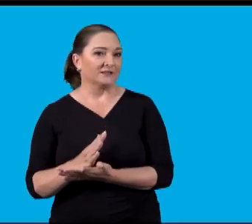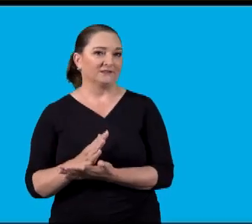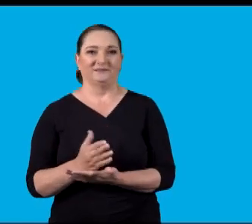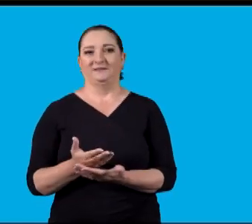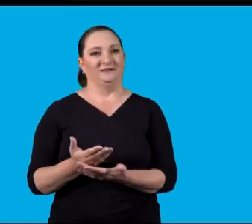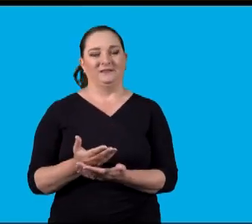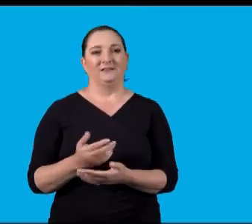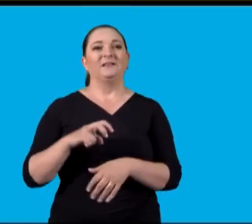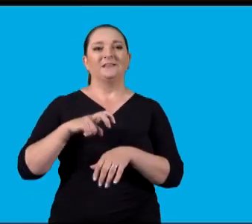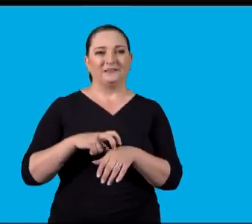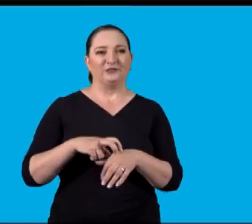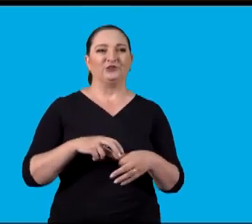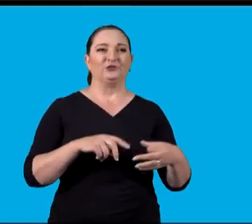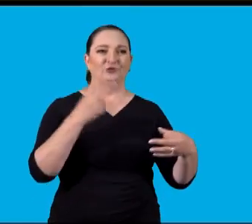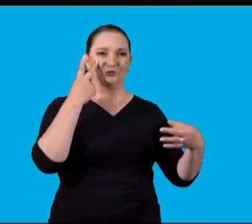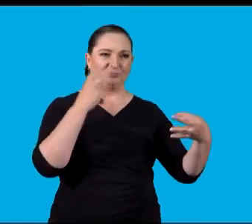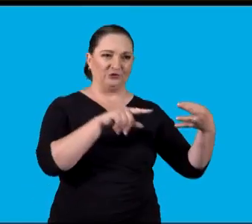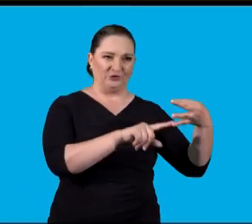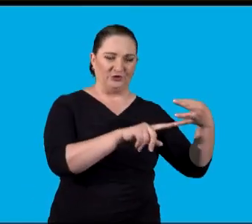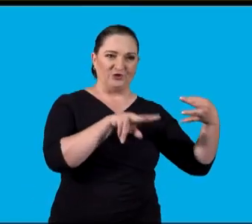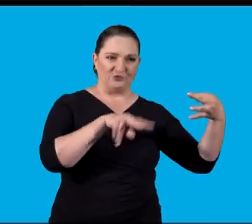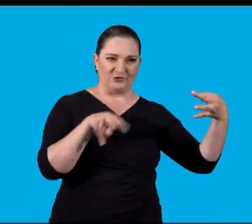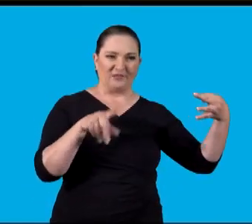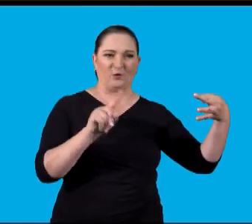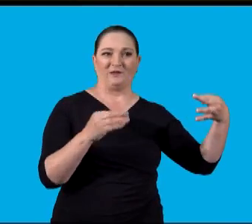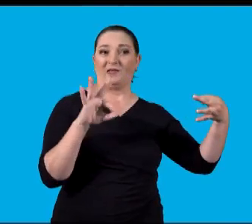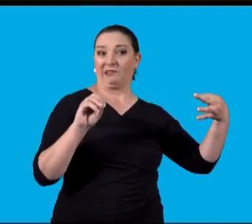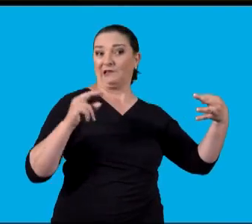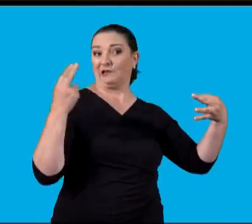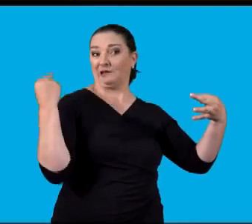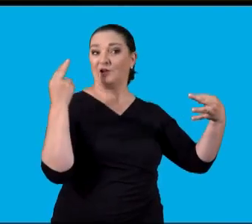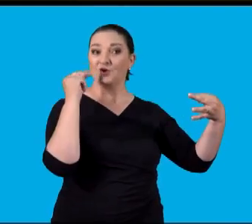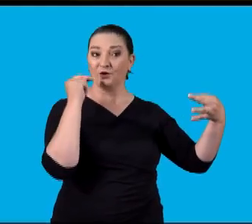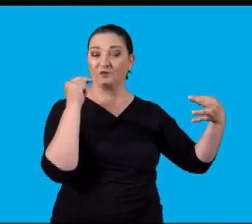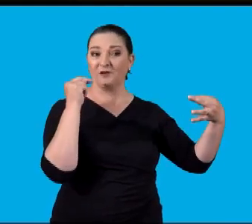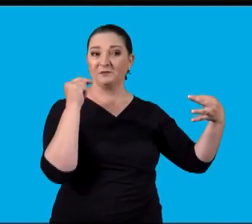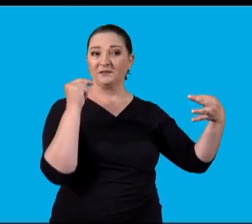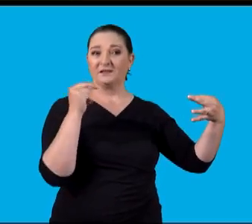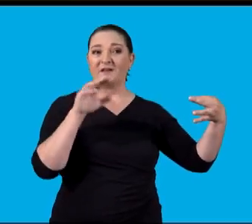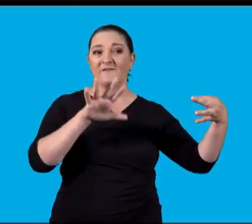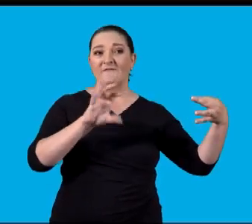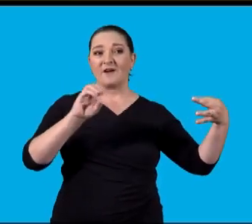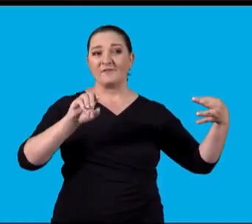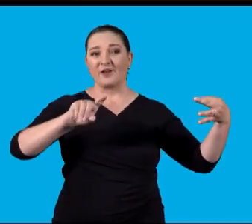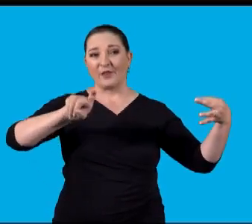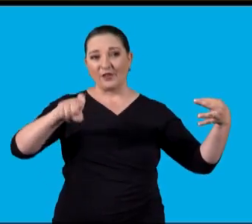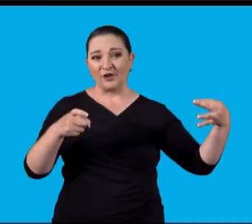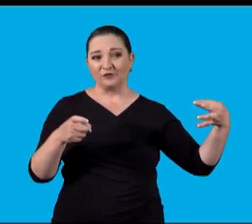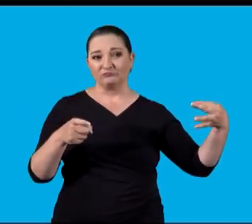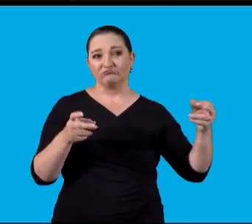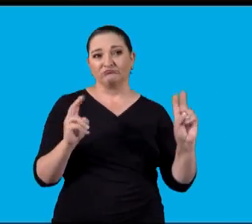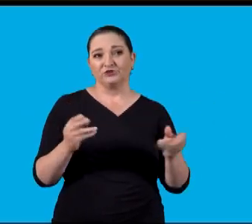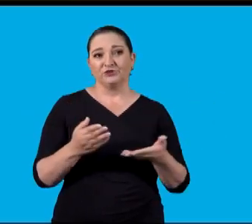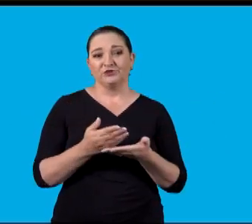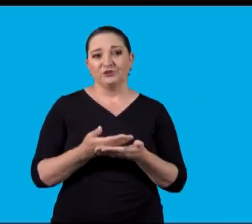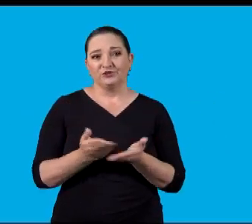You still need to come and read the third bullet, which says, on 30 November, 500,000 shares were repurchased. So you come here